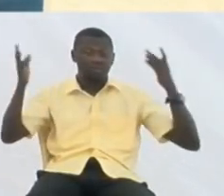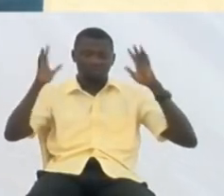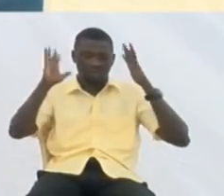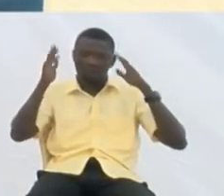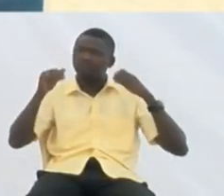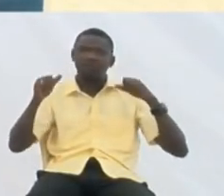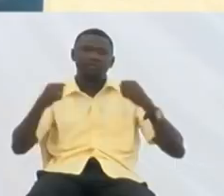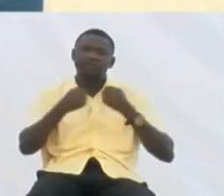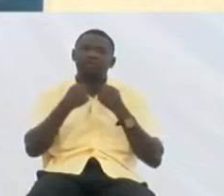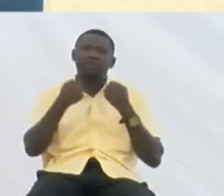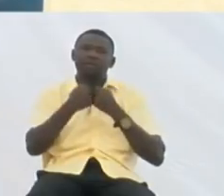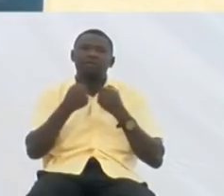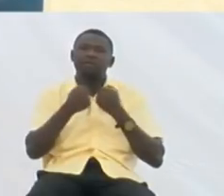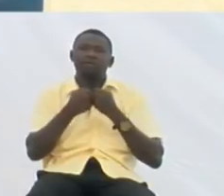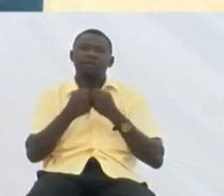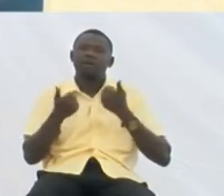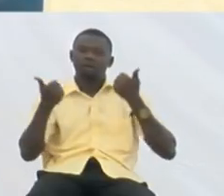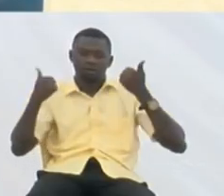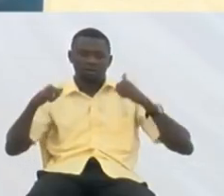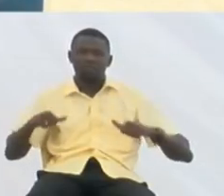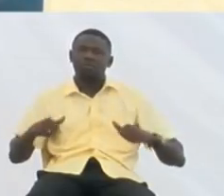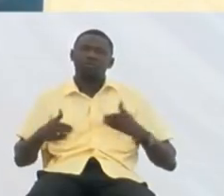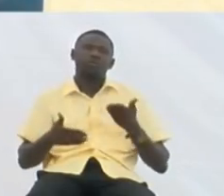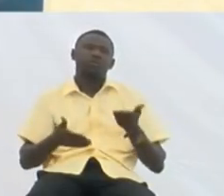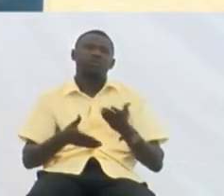a big fight ensued between us.